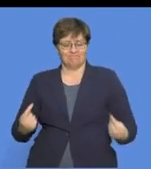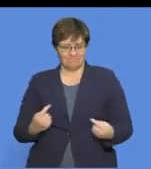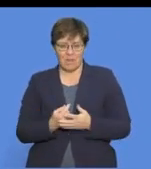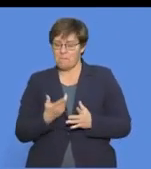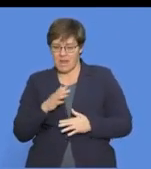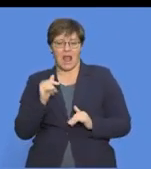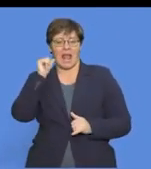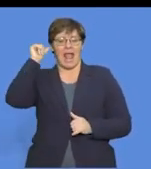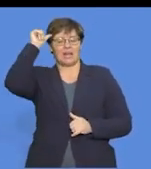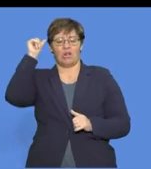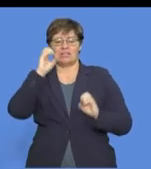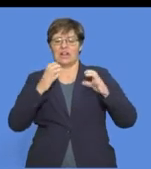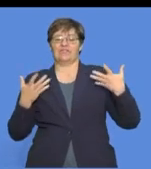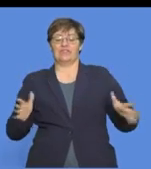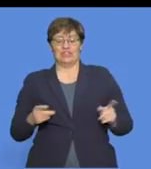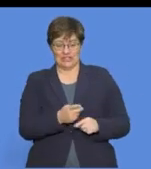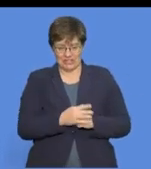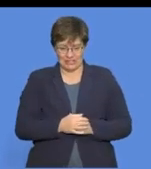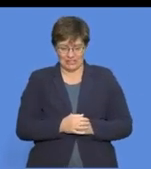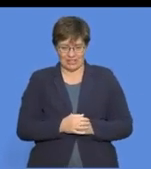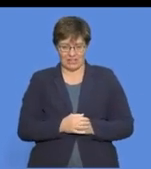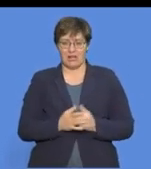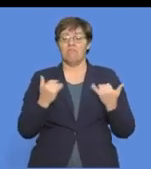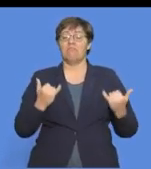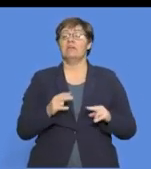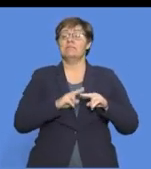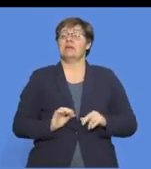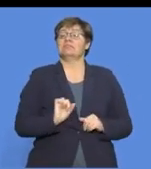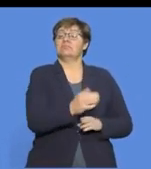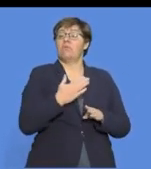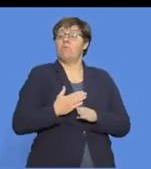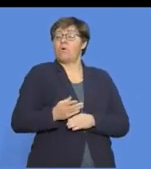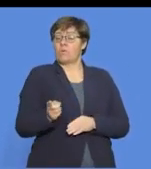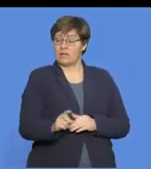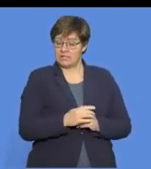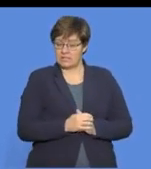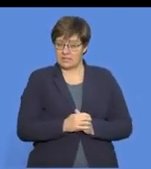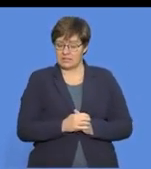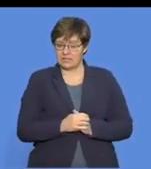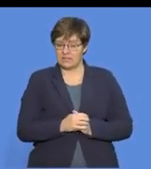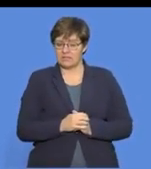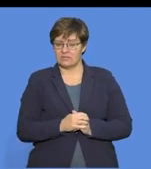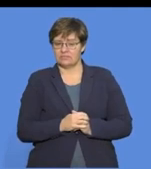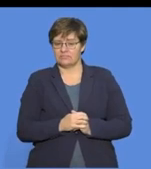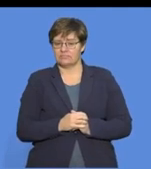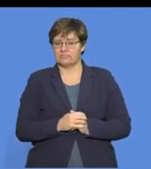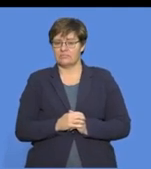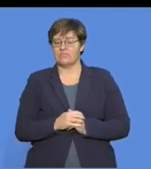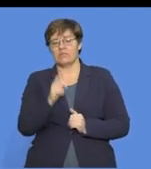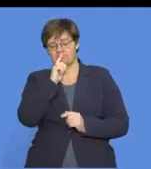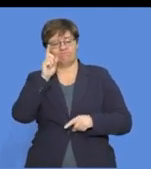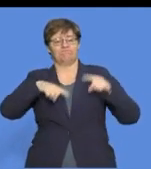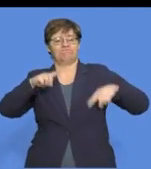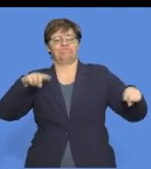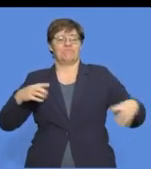them as grown-up cells. And depending on what their function is, they would